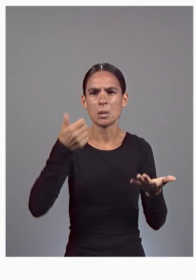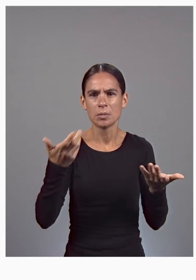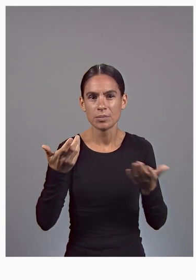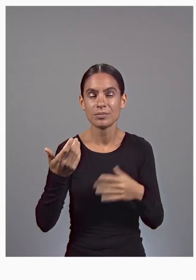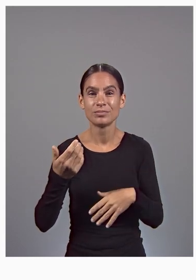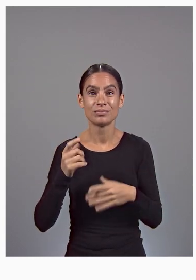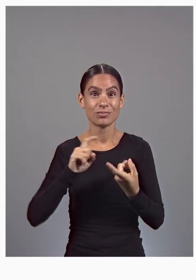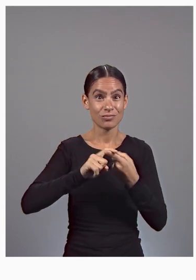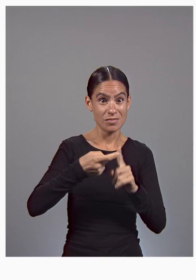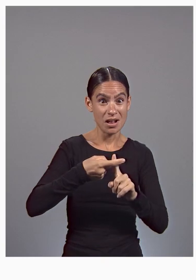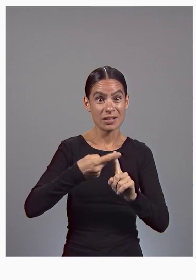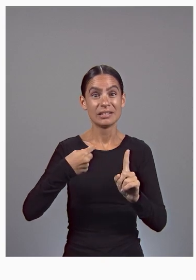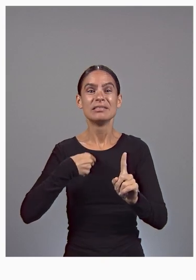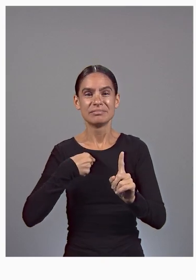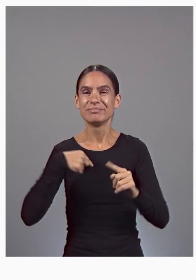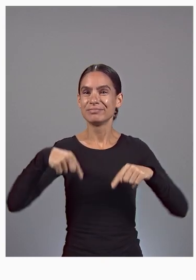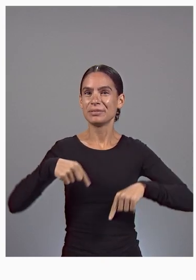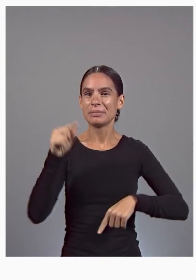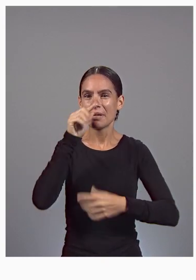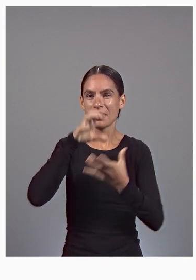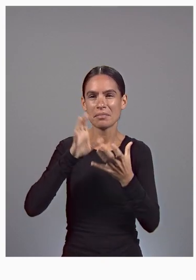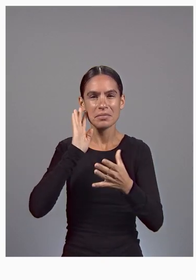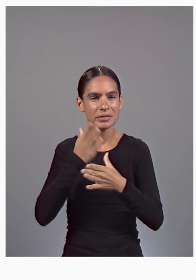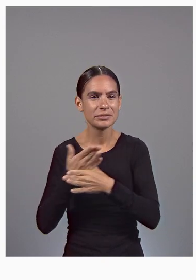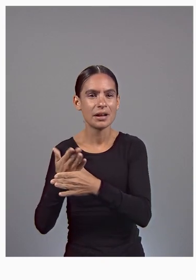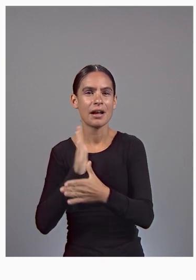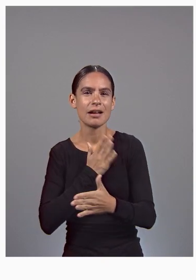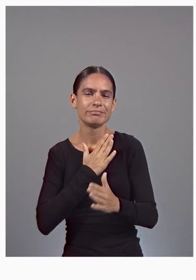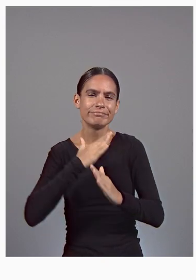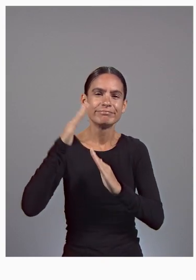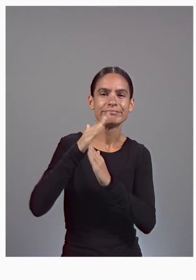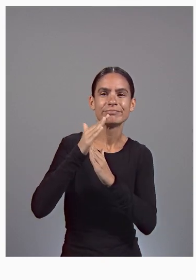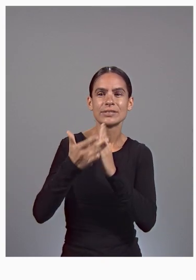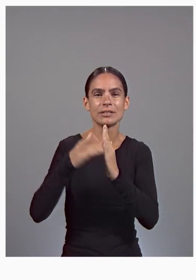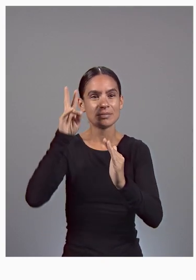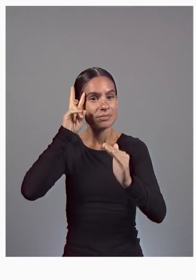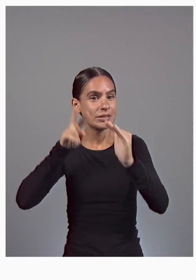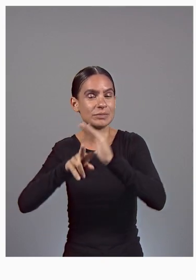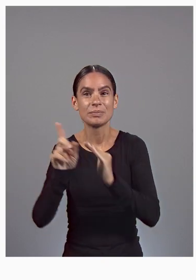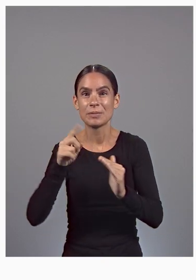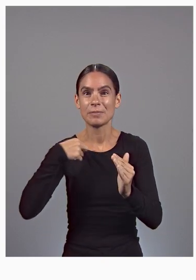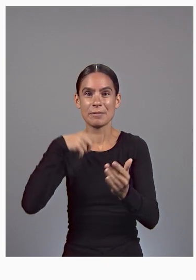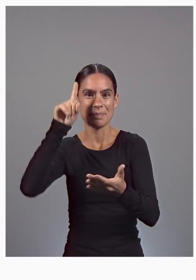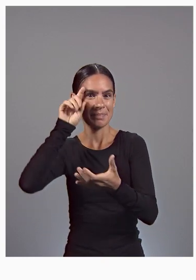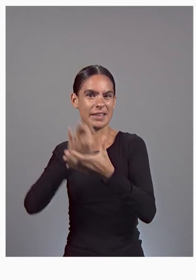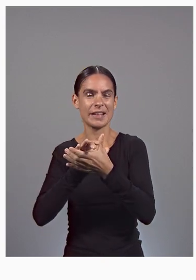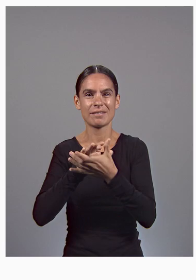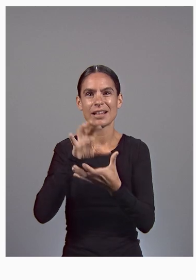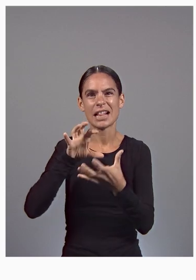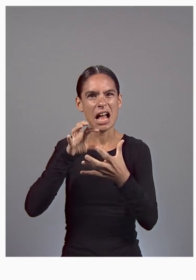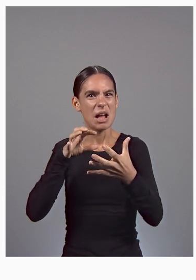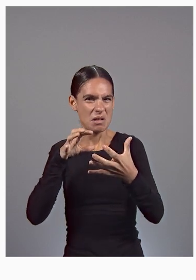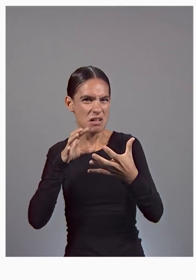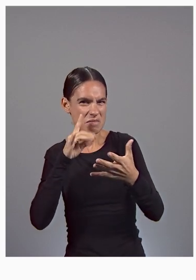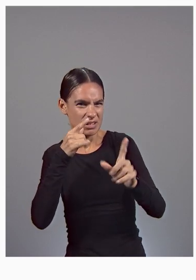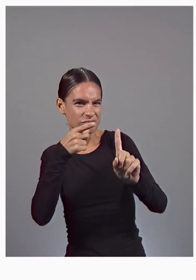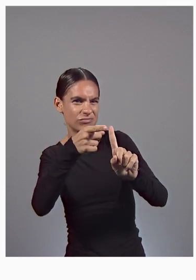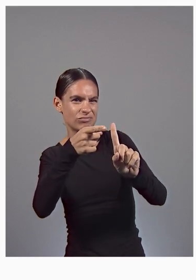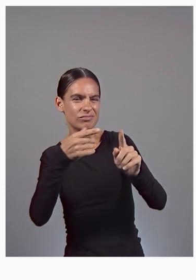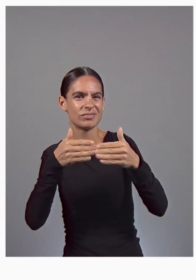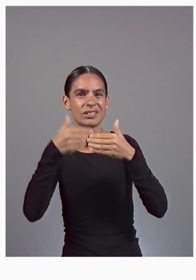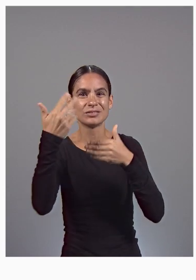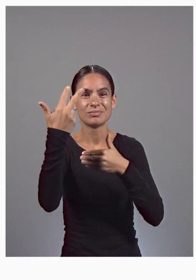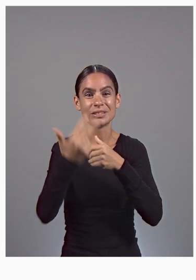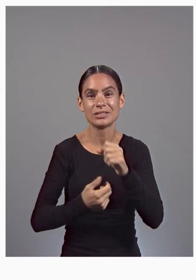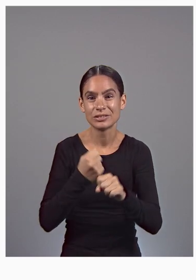share top technology predictions for where we believe the cloud is headed over the next 3 years. Each one of us